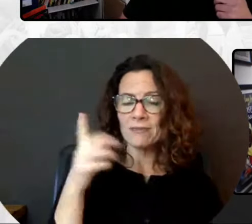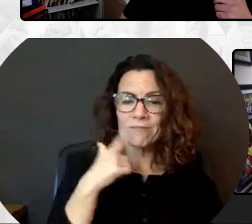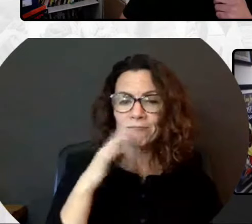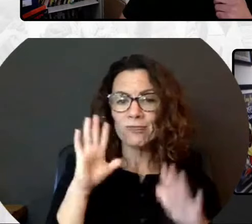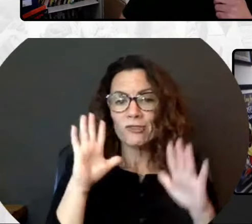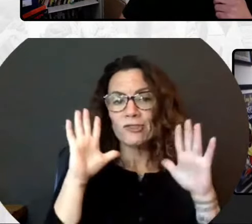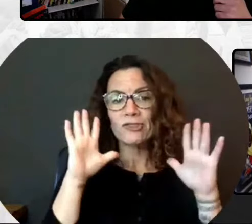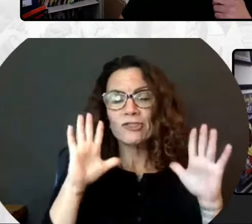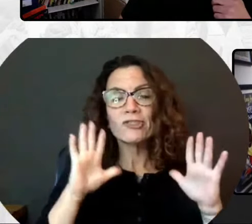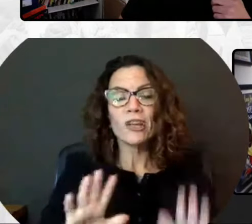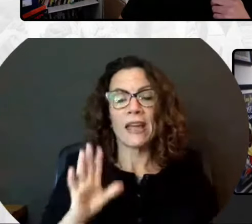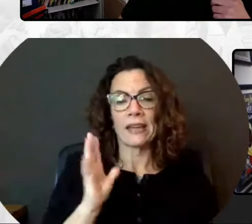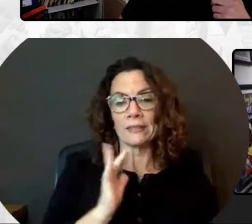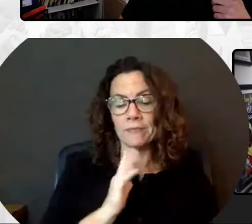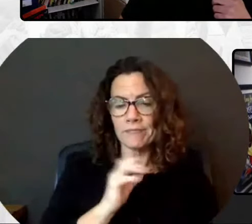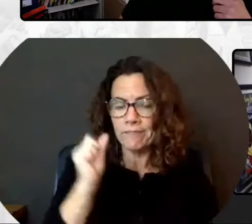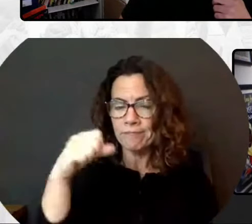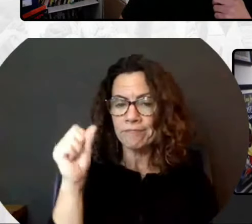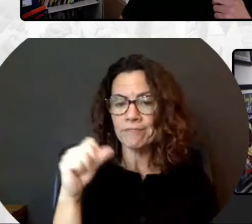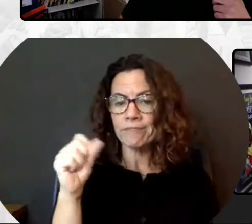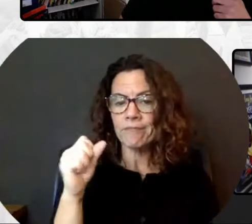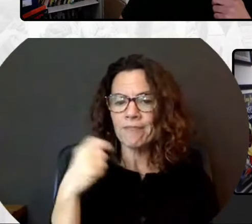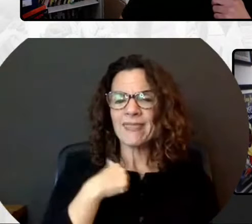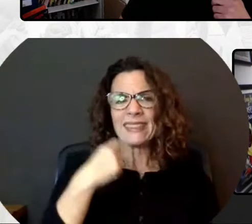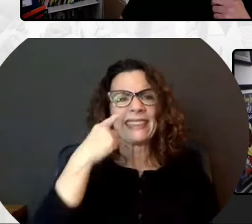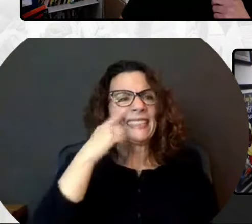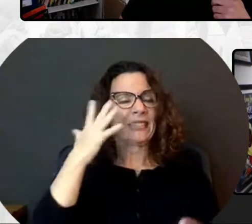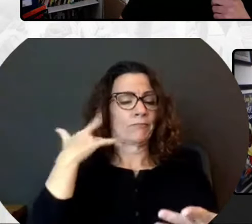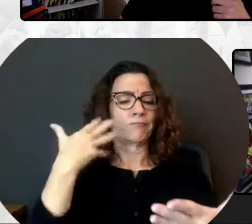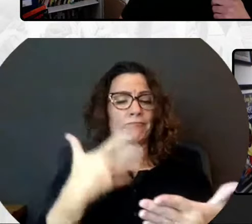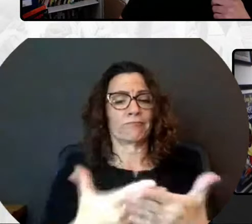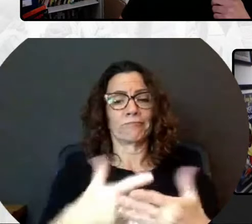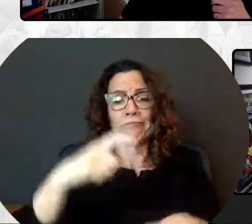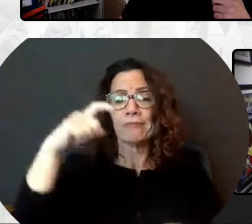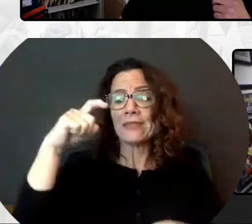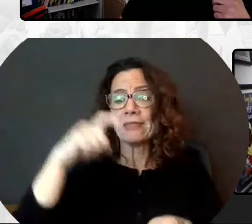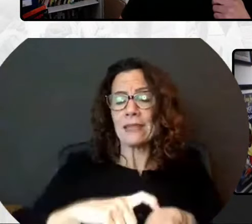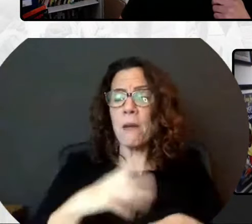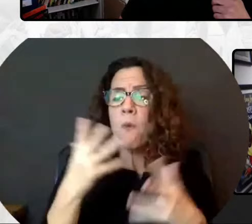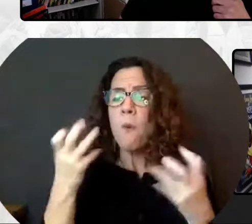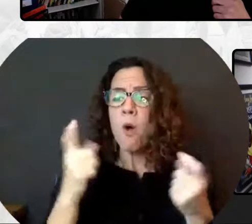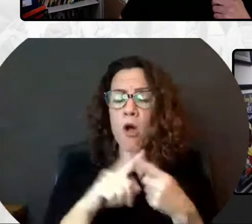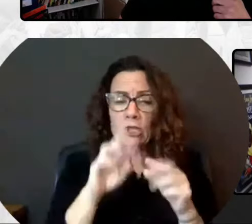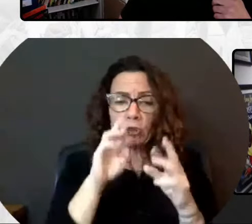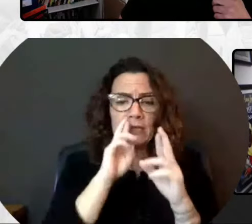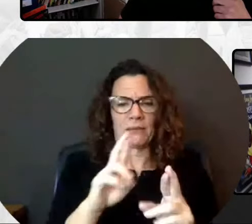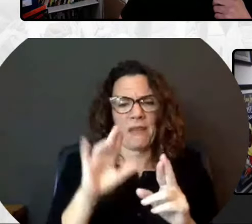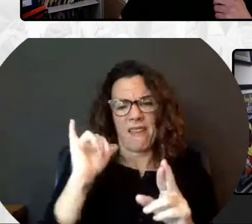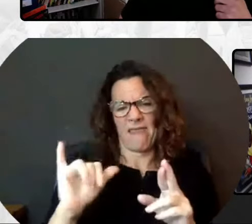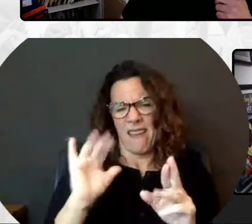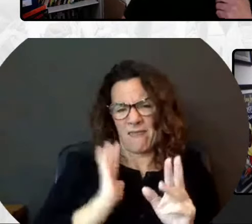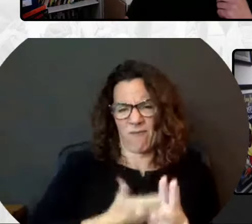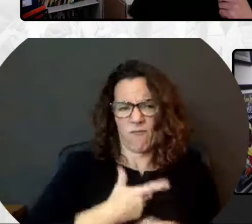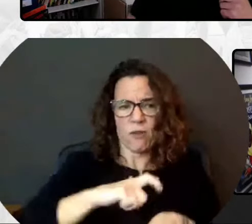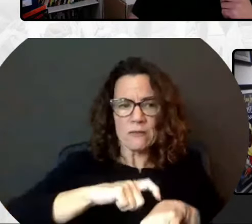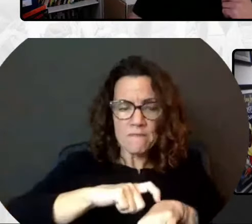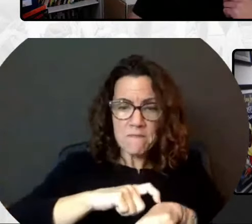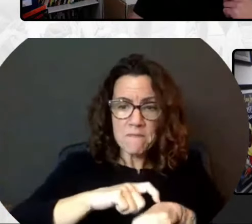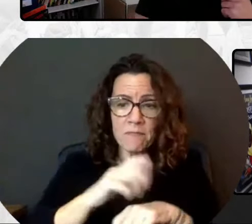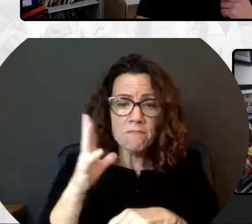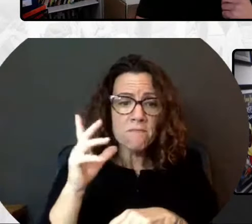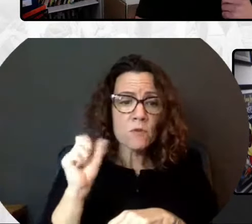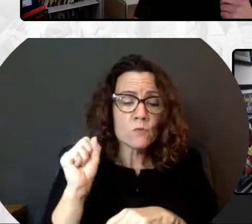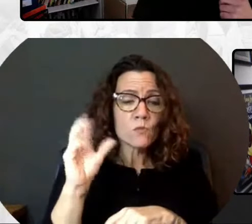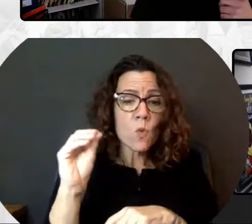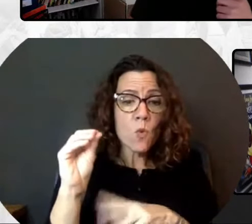I think we're at time, so I wanna respect that. But any final last tidbits from JT or